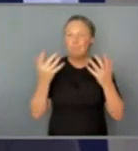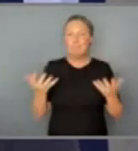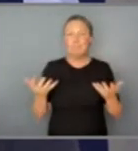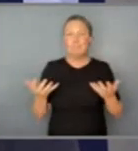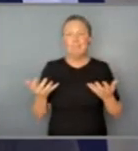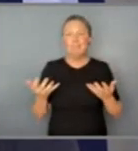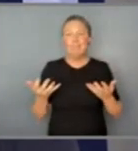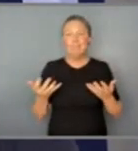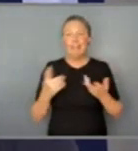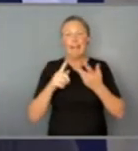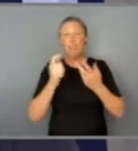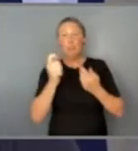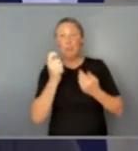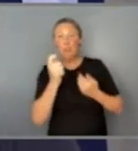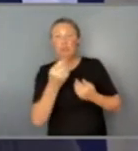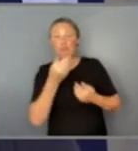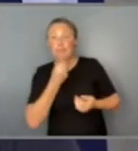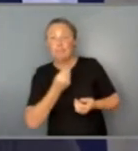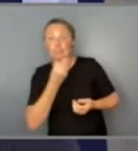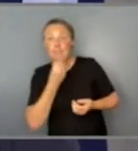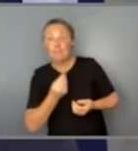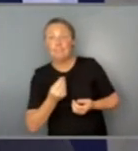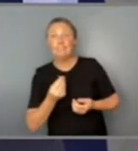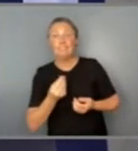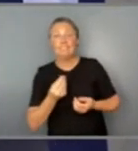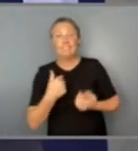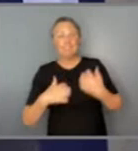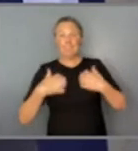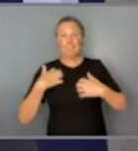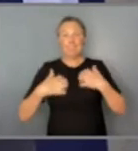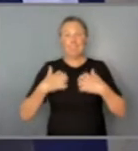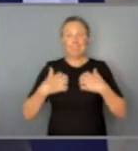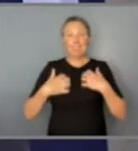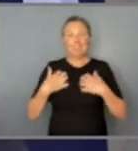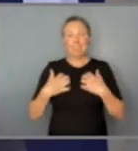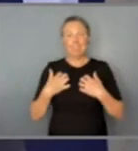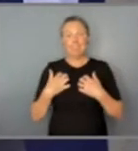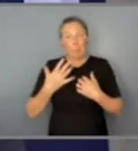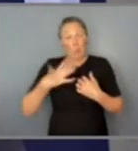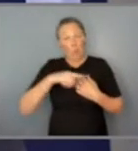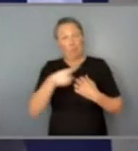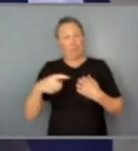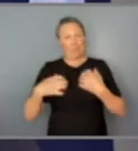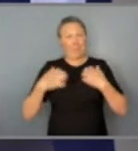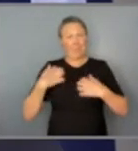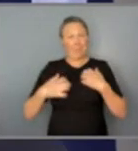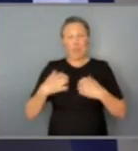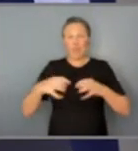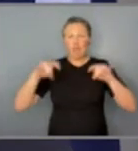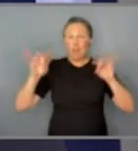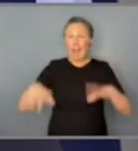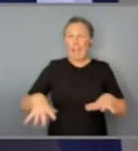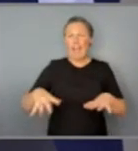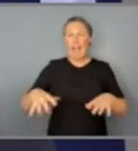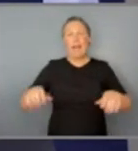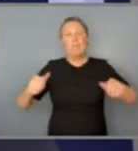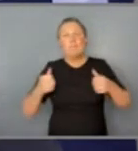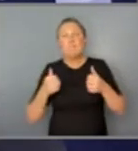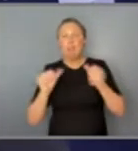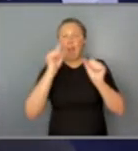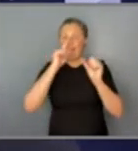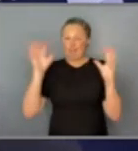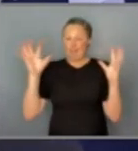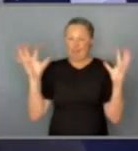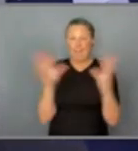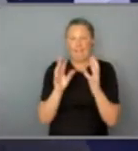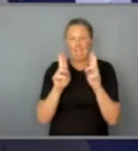into Christmas, and we look forward to that. Australians have worked very hard to have this Christmas together, and we want to protect that.